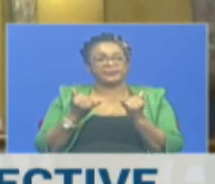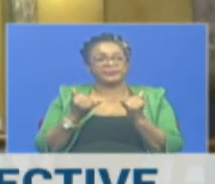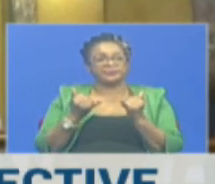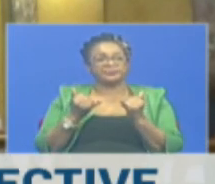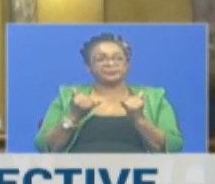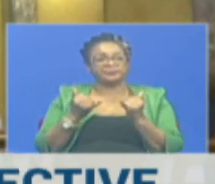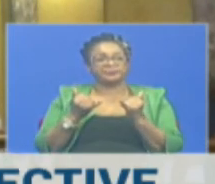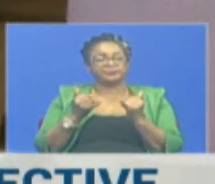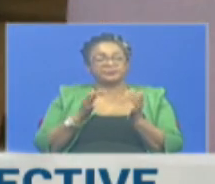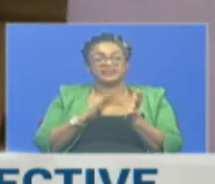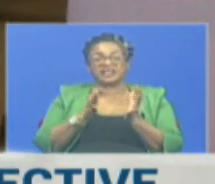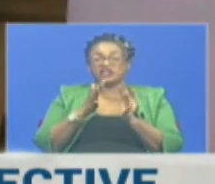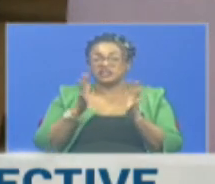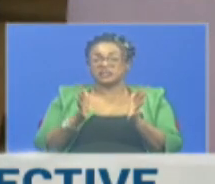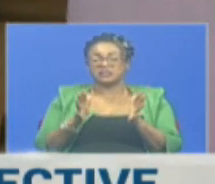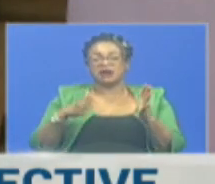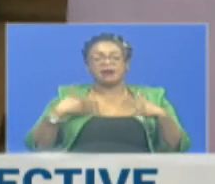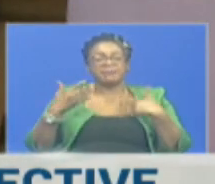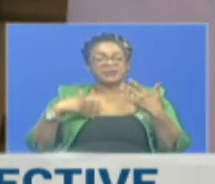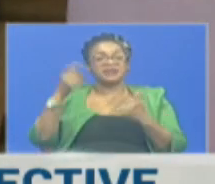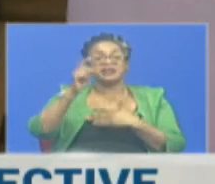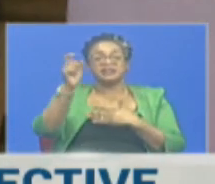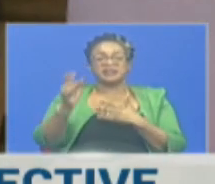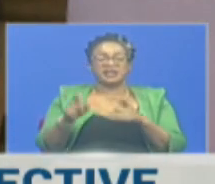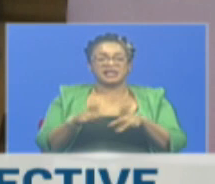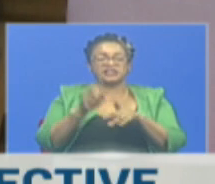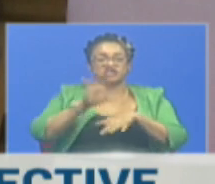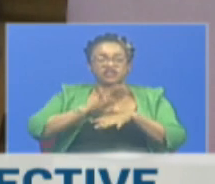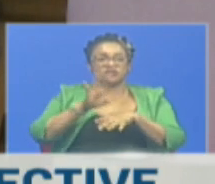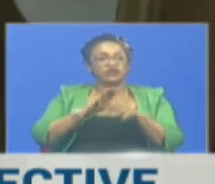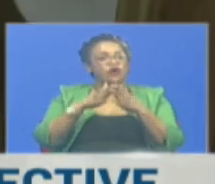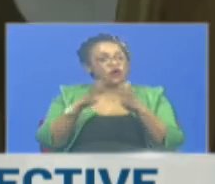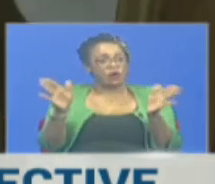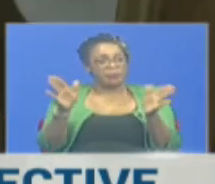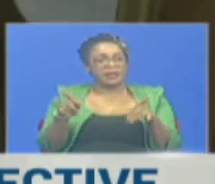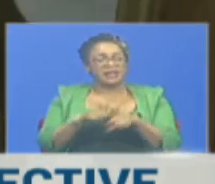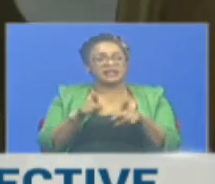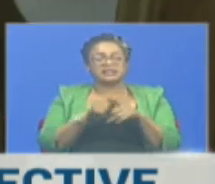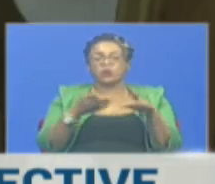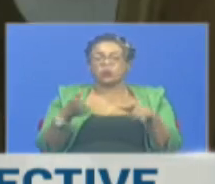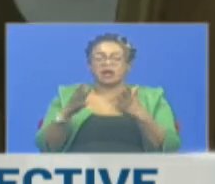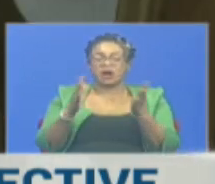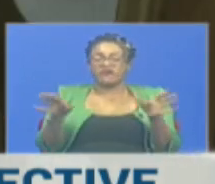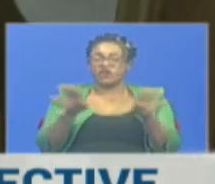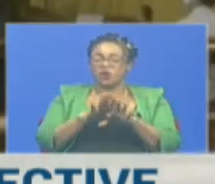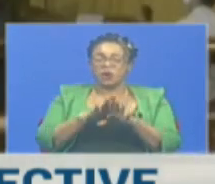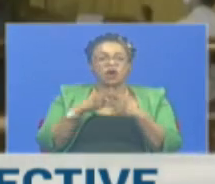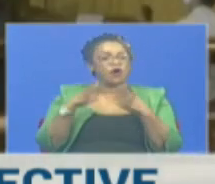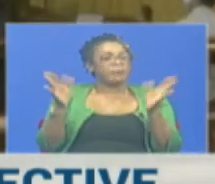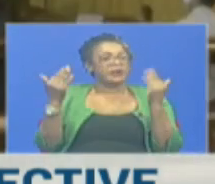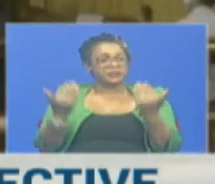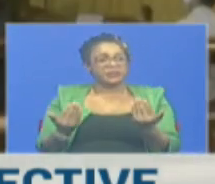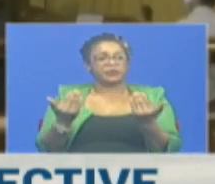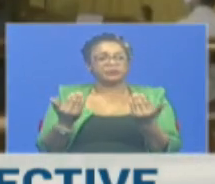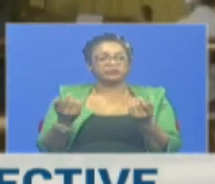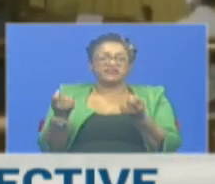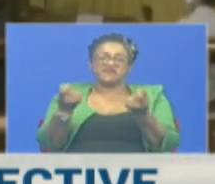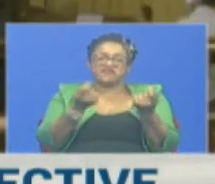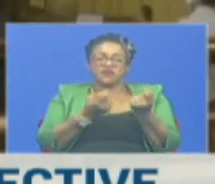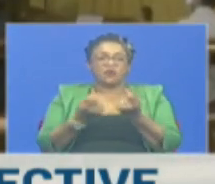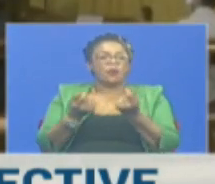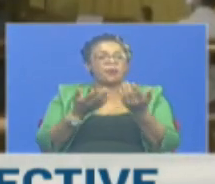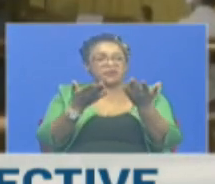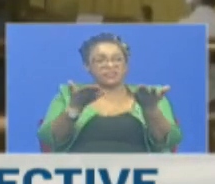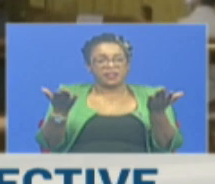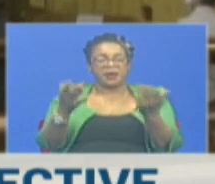Christians are a happy lot in Italy as churches reopen as part of a fresh wave of lockdown easing in Europe. A handful of faithful queued at St.